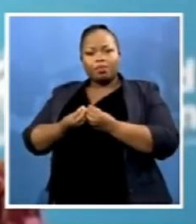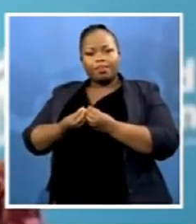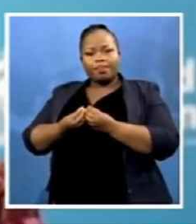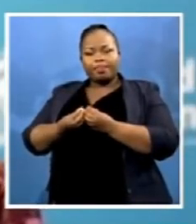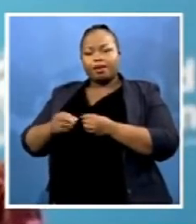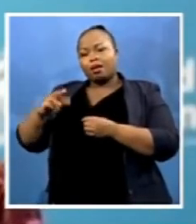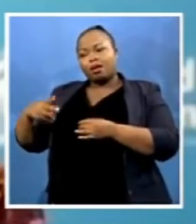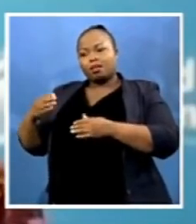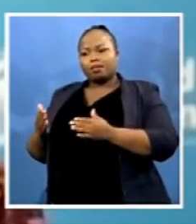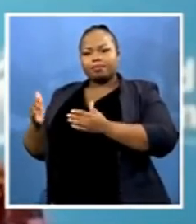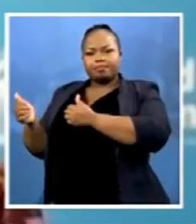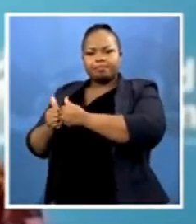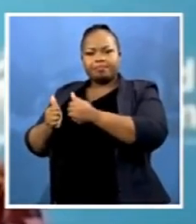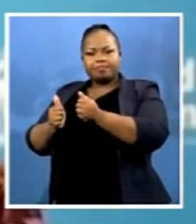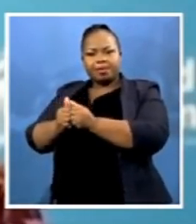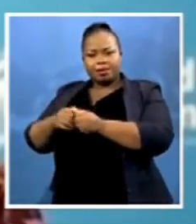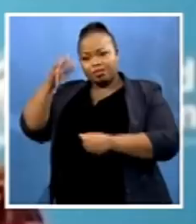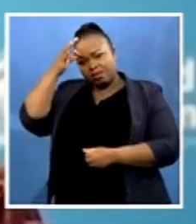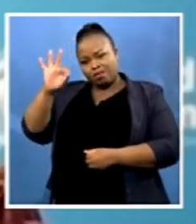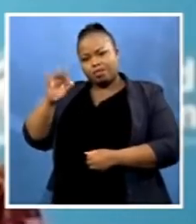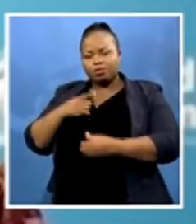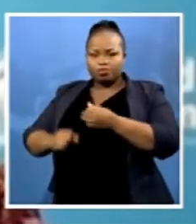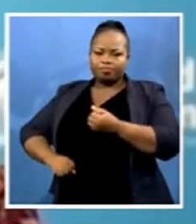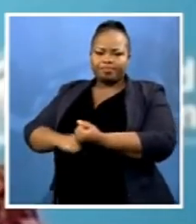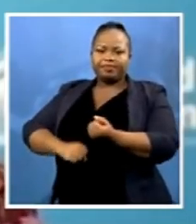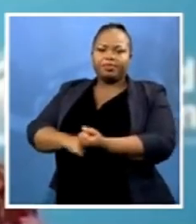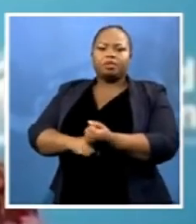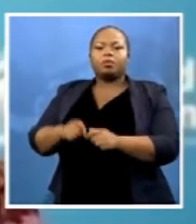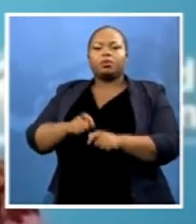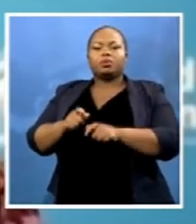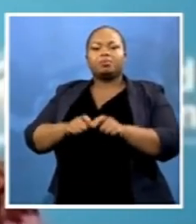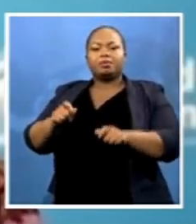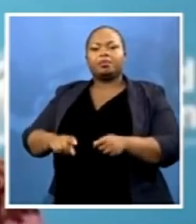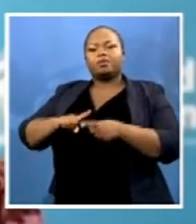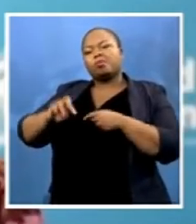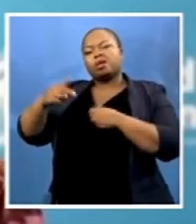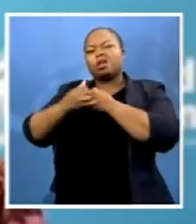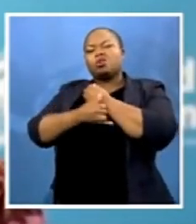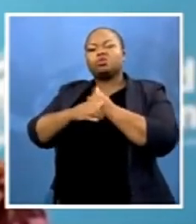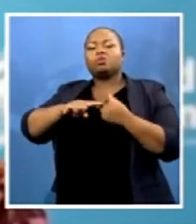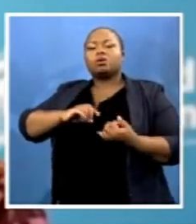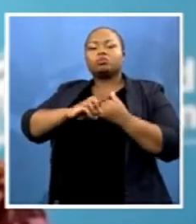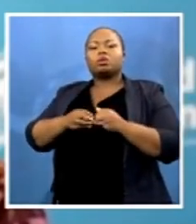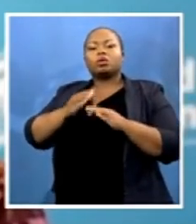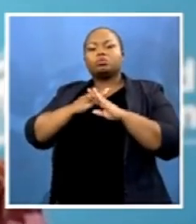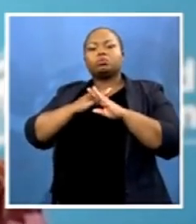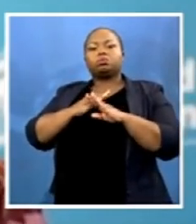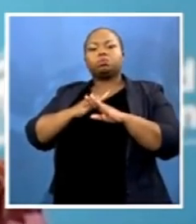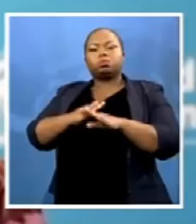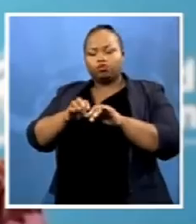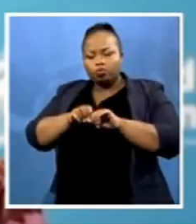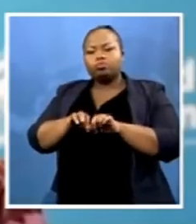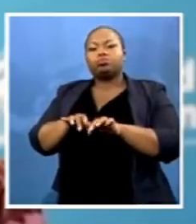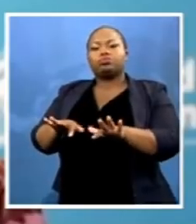to support the response, in this case, mainly in trying to prevent the virus getting into these communities, some of which are